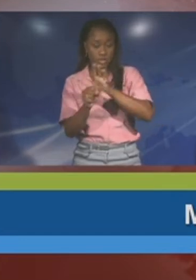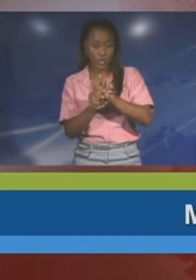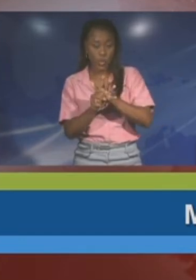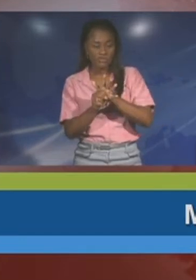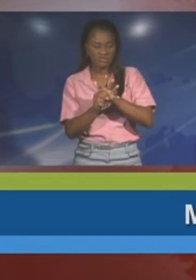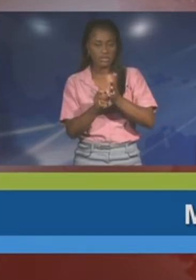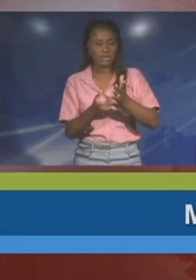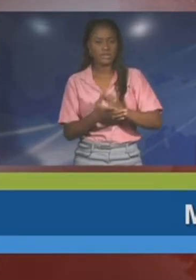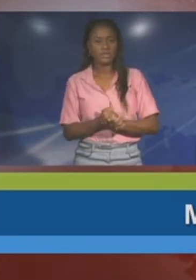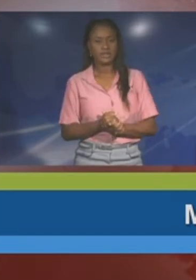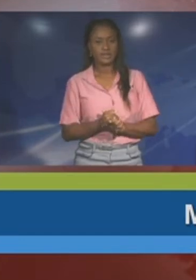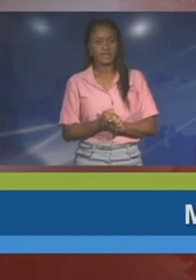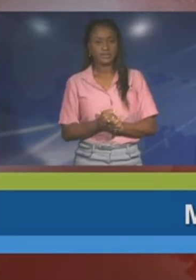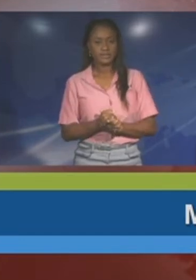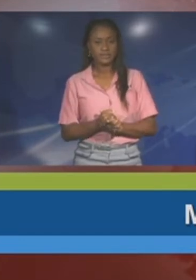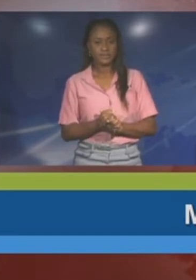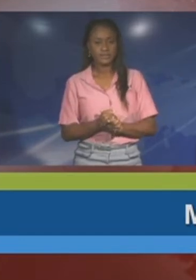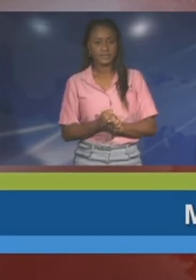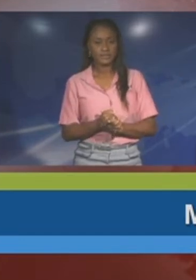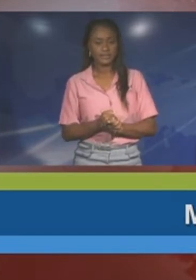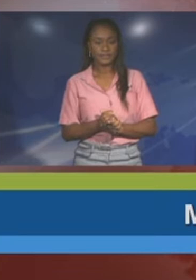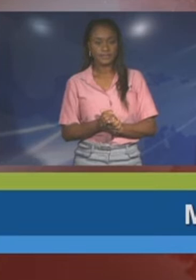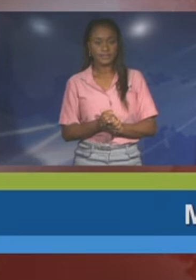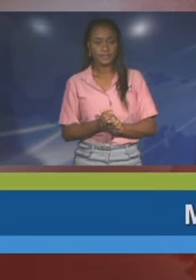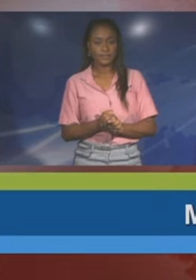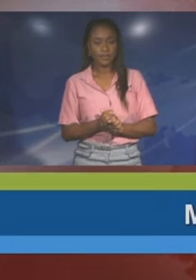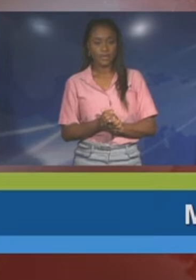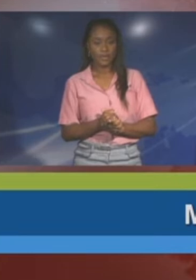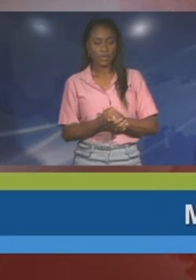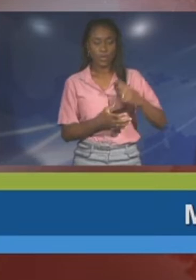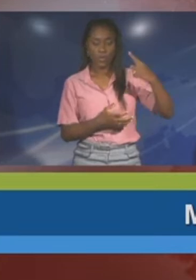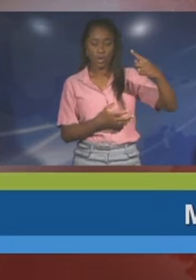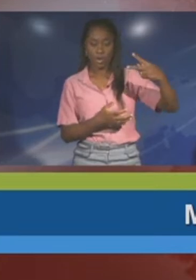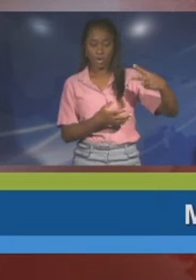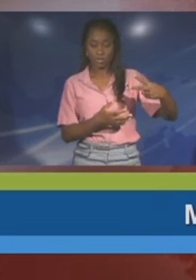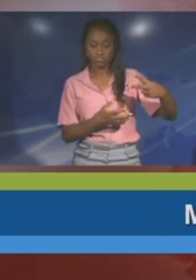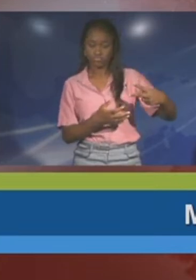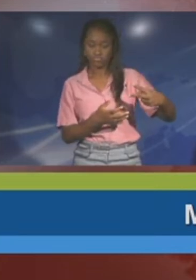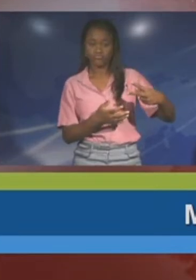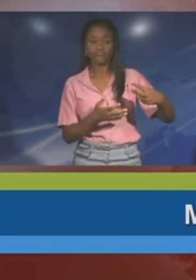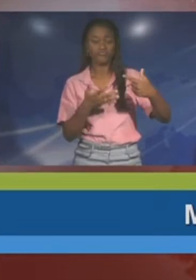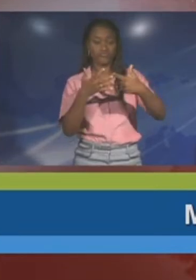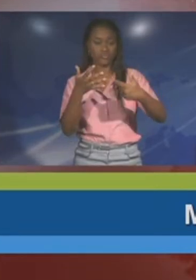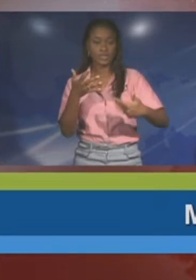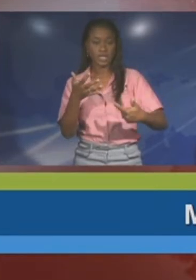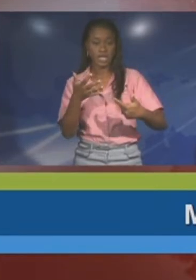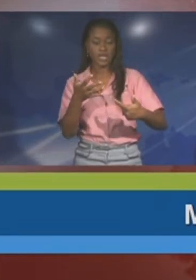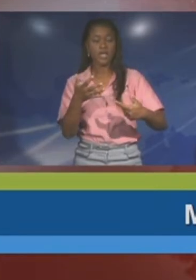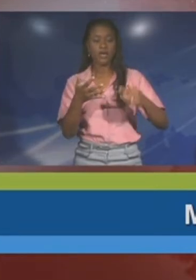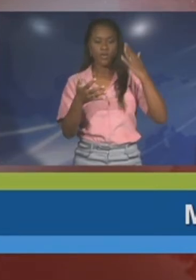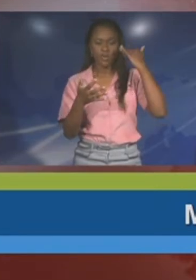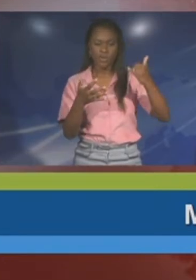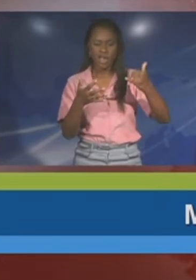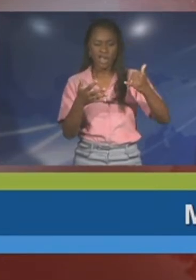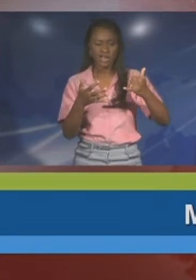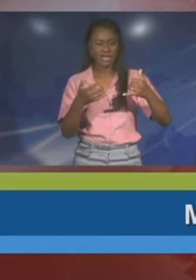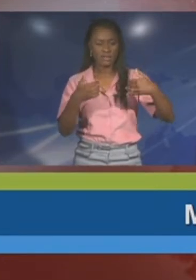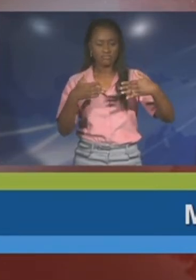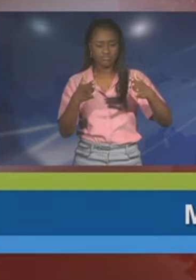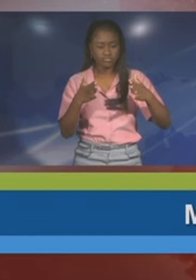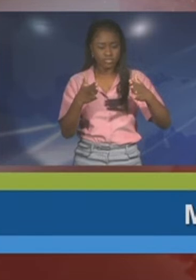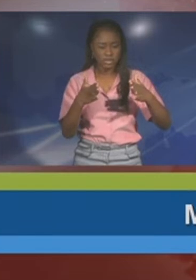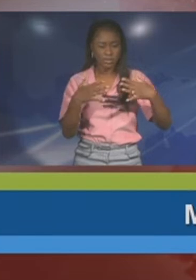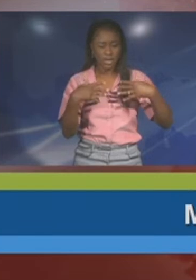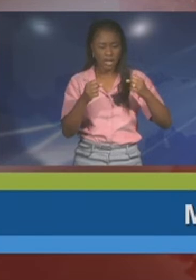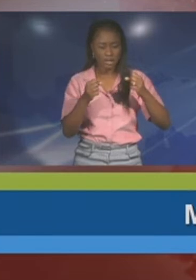variant of concern is associated with one or more of the following traits at a degree of public health significance. So